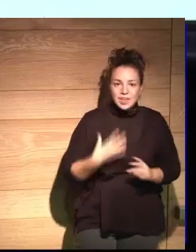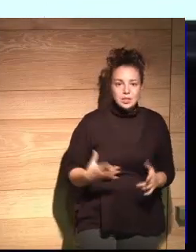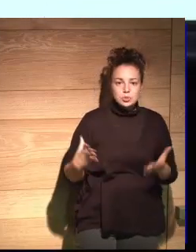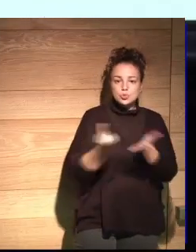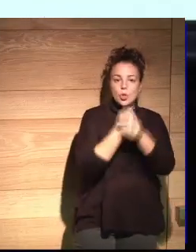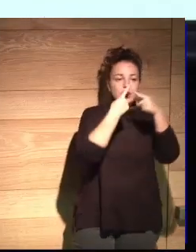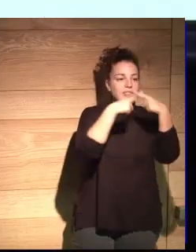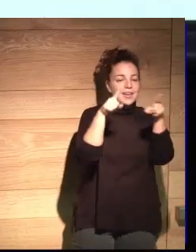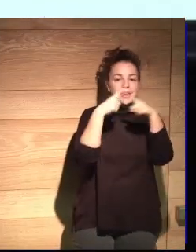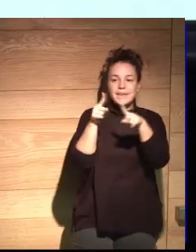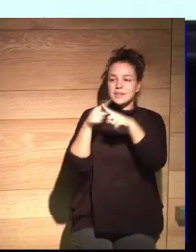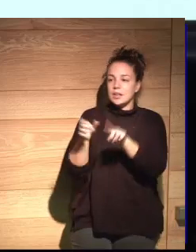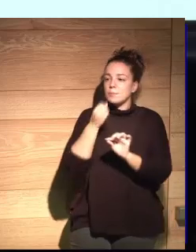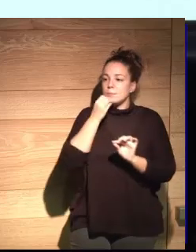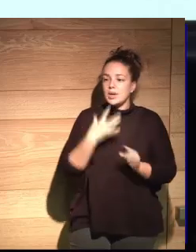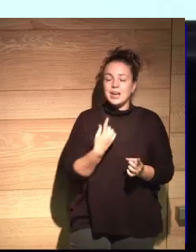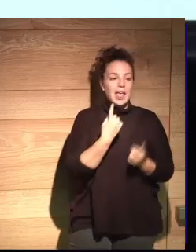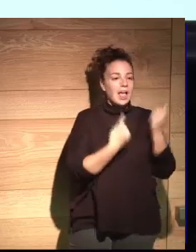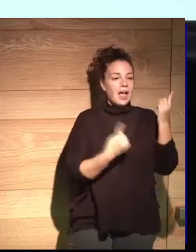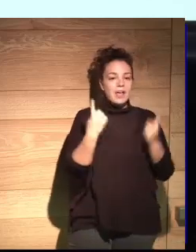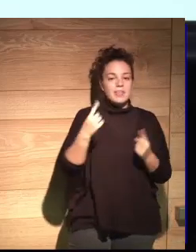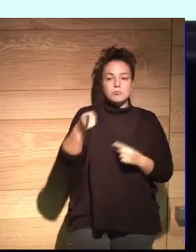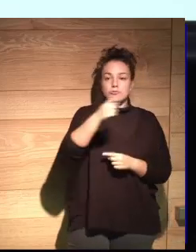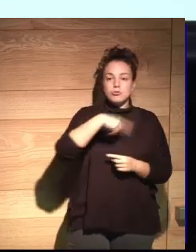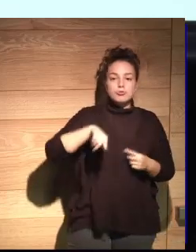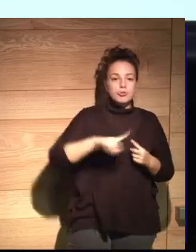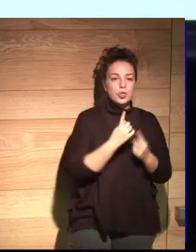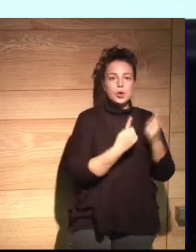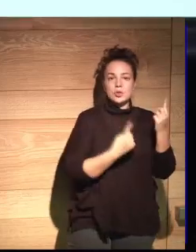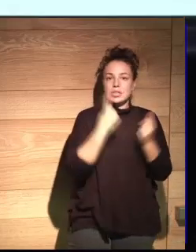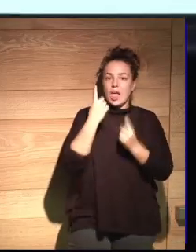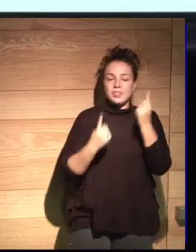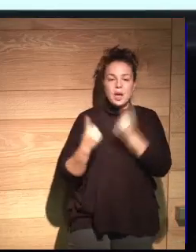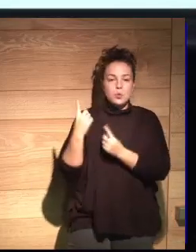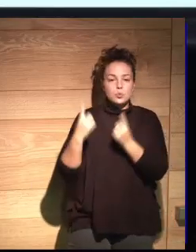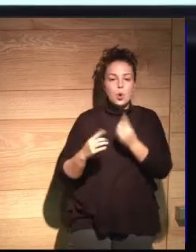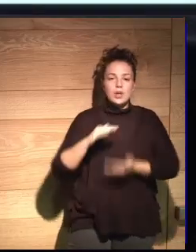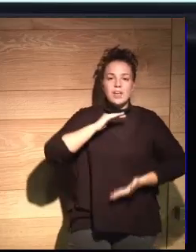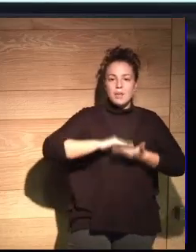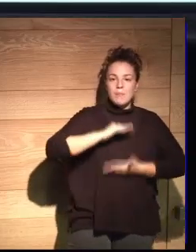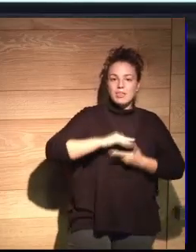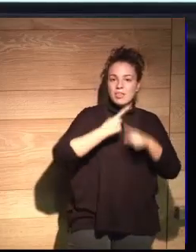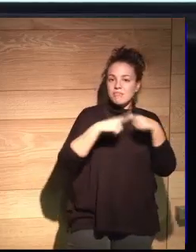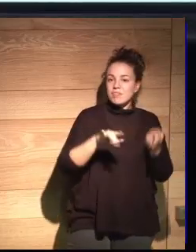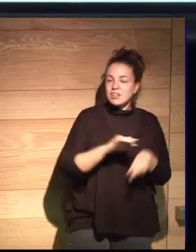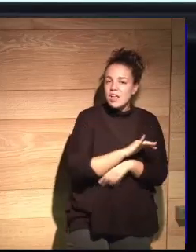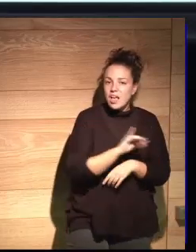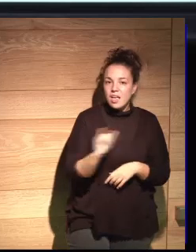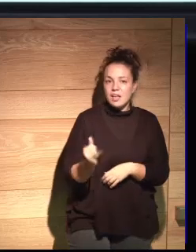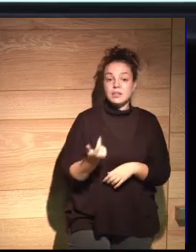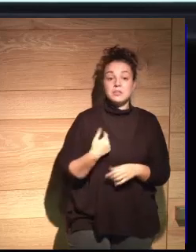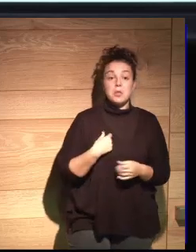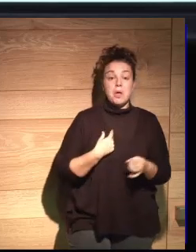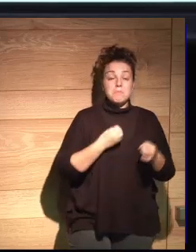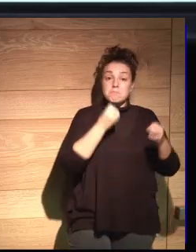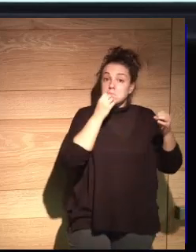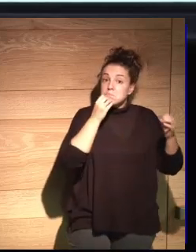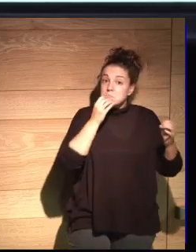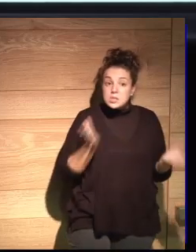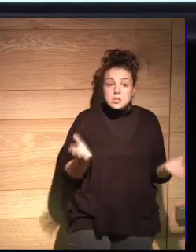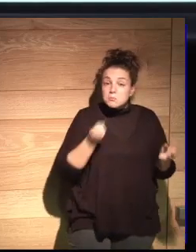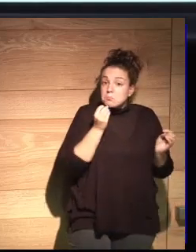they are. We are all different. Each of us has its own gifts, and